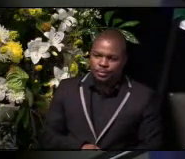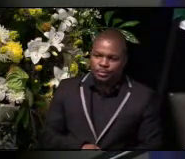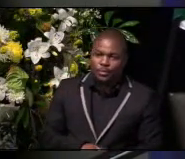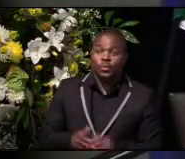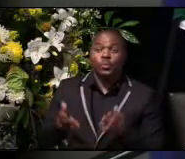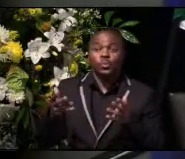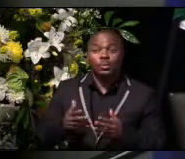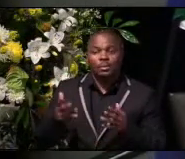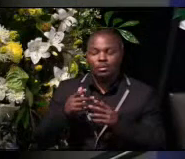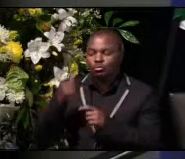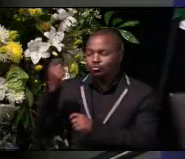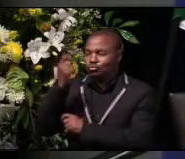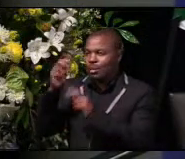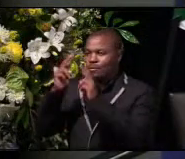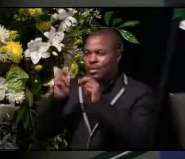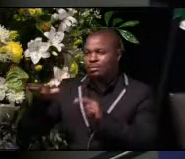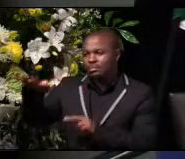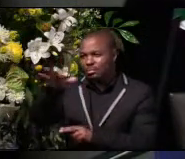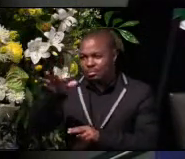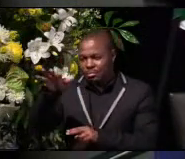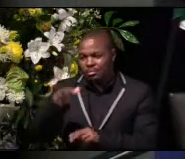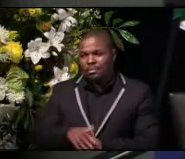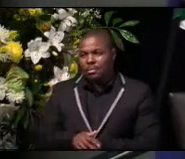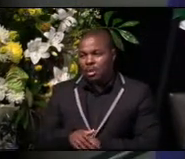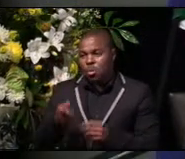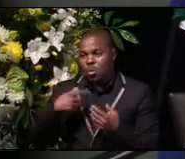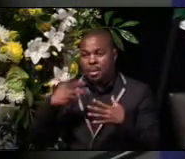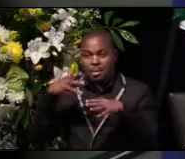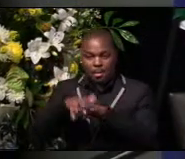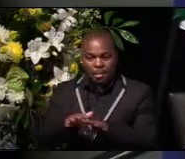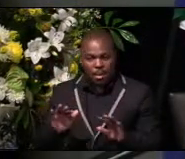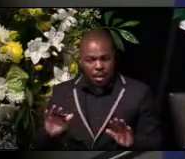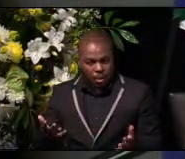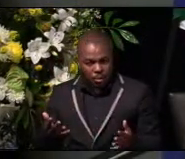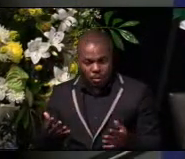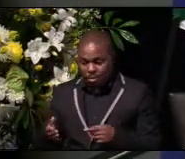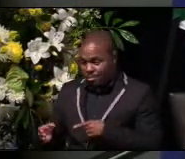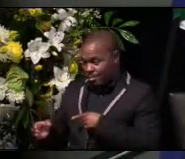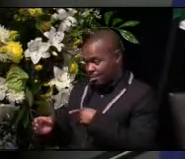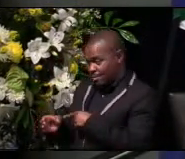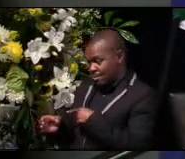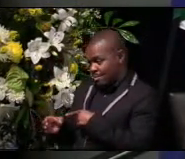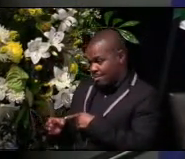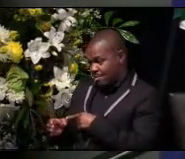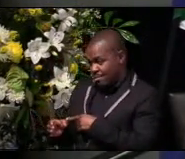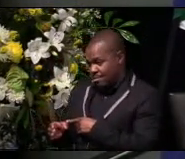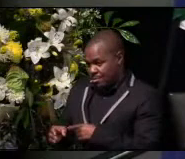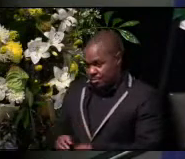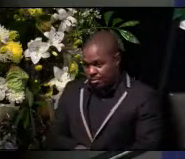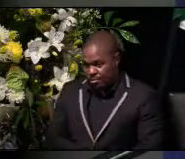in The Villages and this is currently being implemented by the foundation